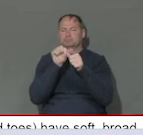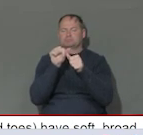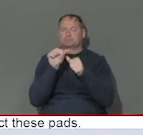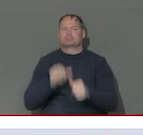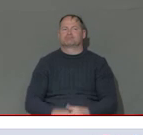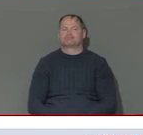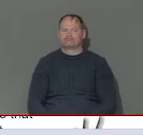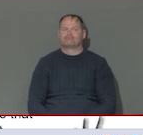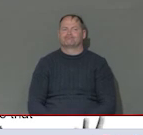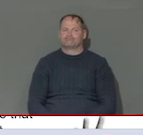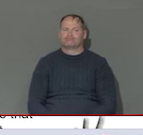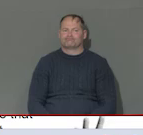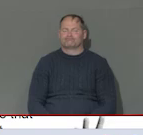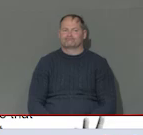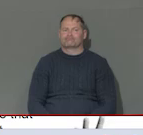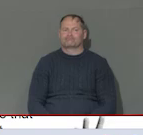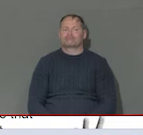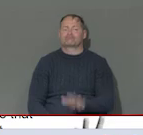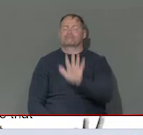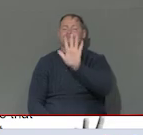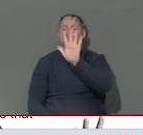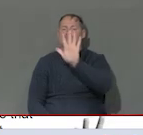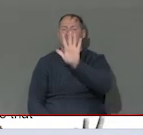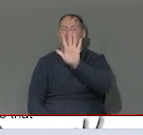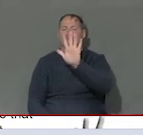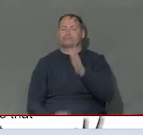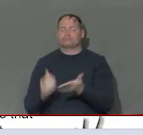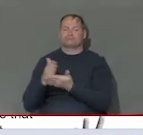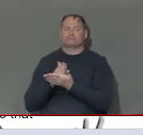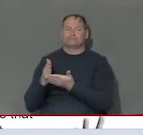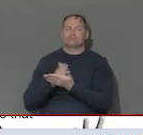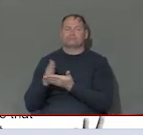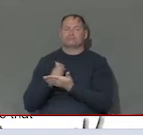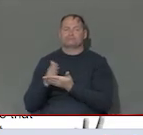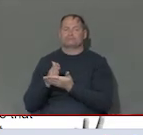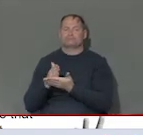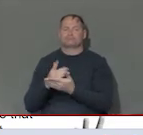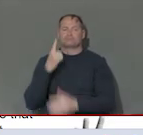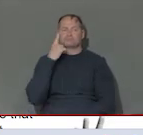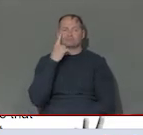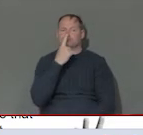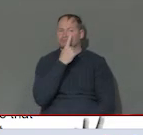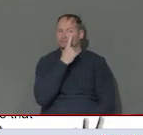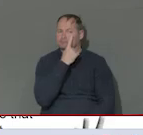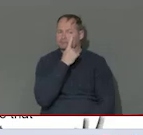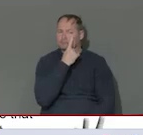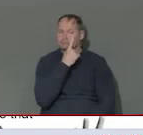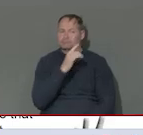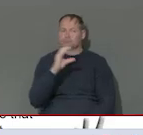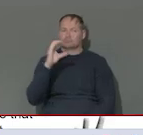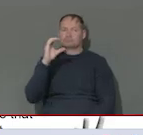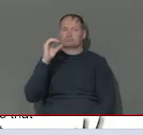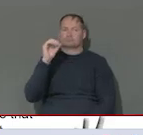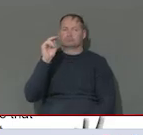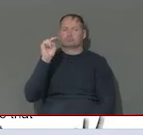surroundings as well. Then the 5th one that we share is that our eyes have cones.